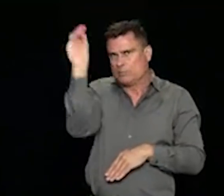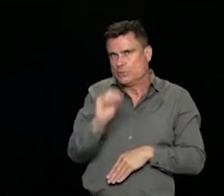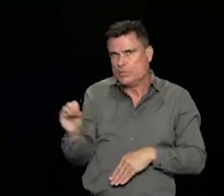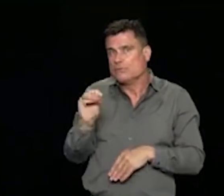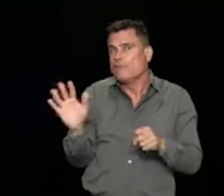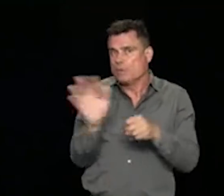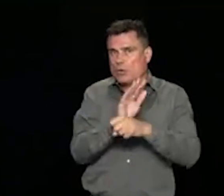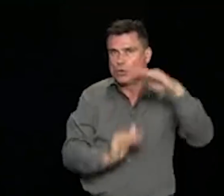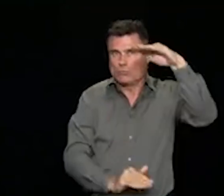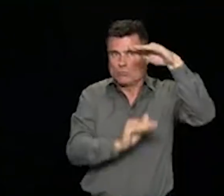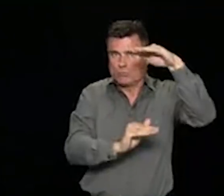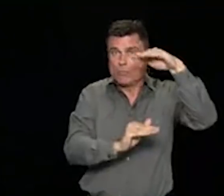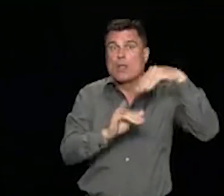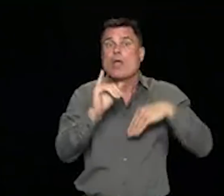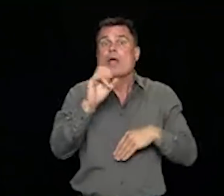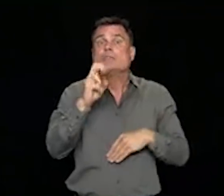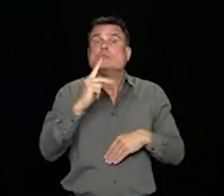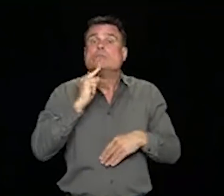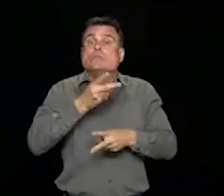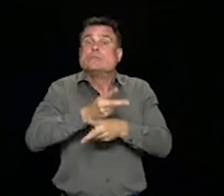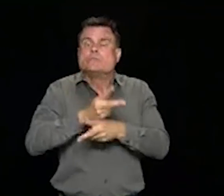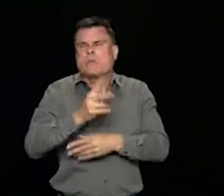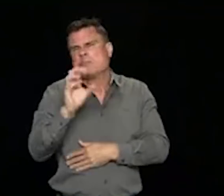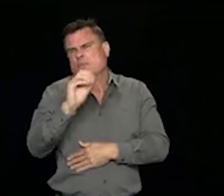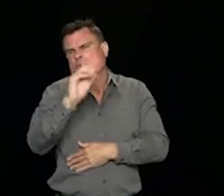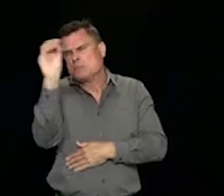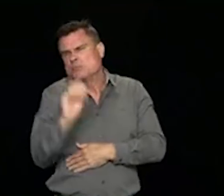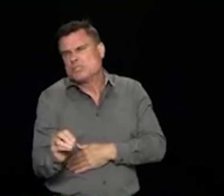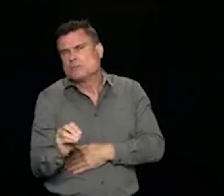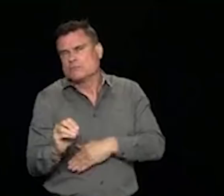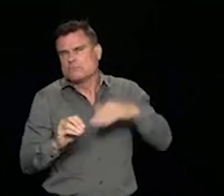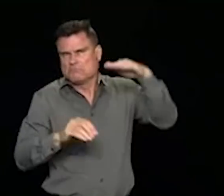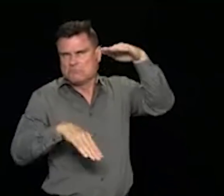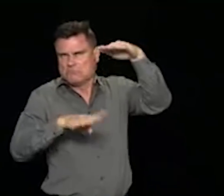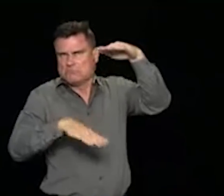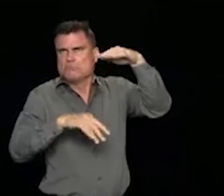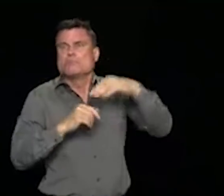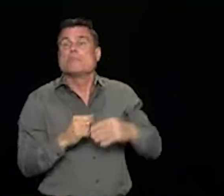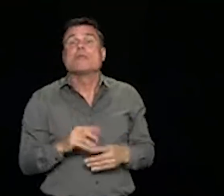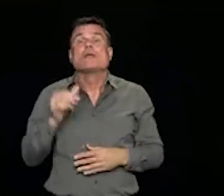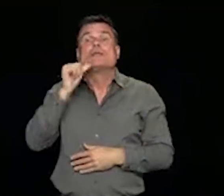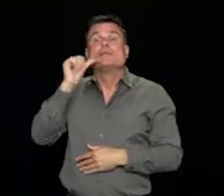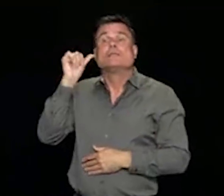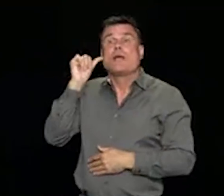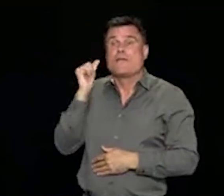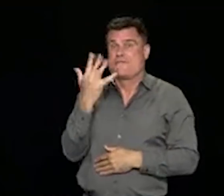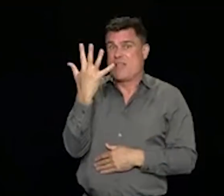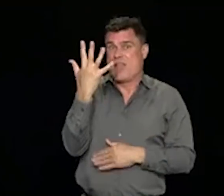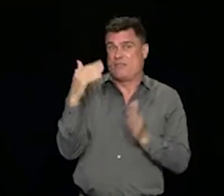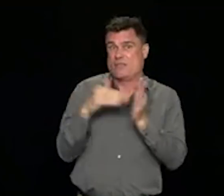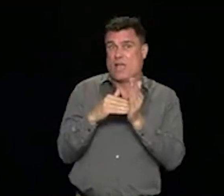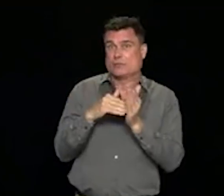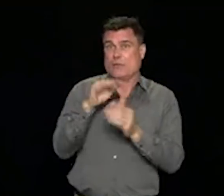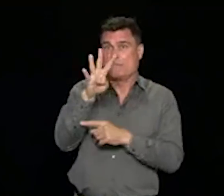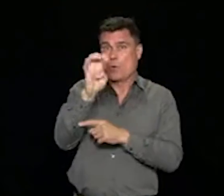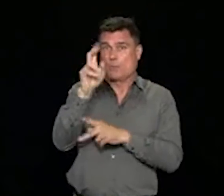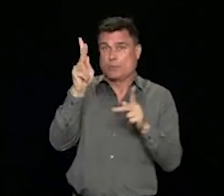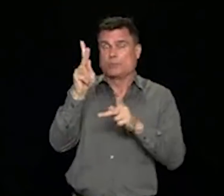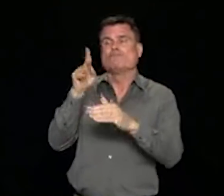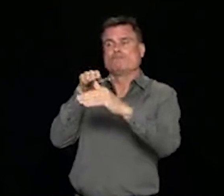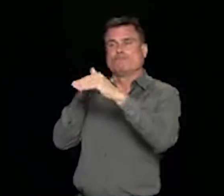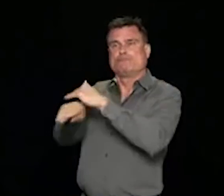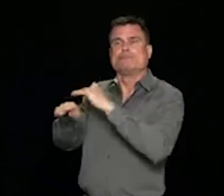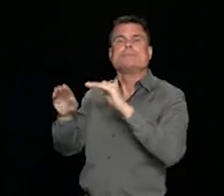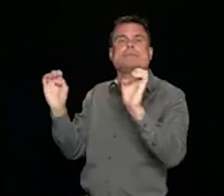in critical care, and that yesterday 5,234 people visited emergency rooms across the province, which is one of our